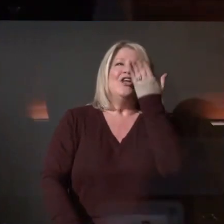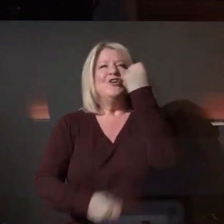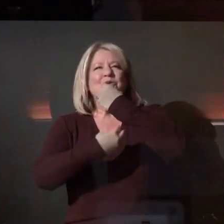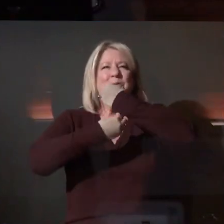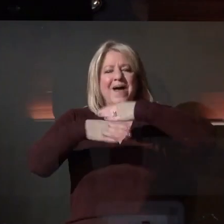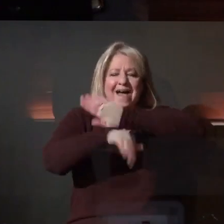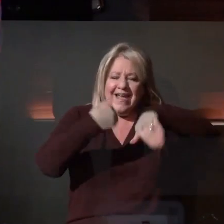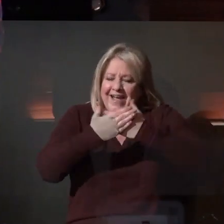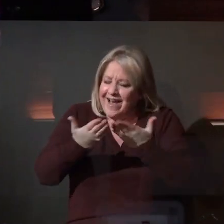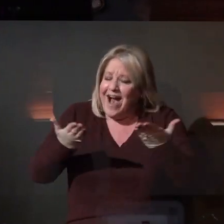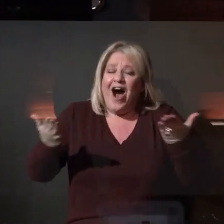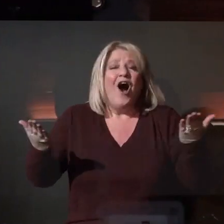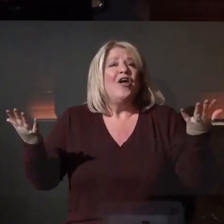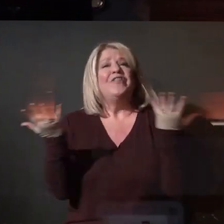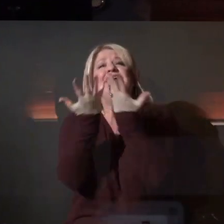good. You